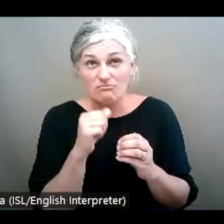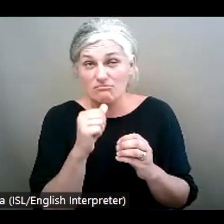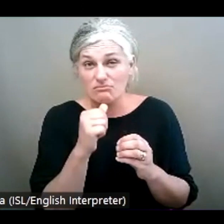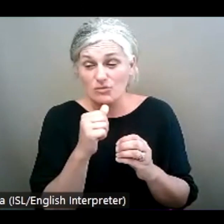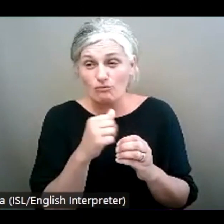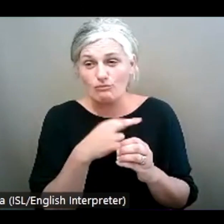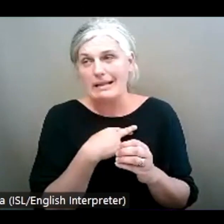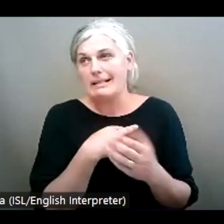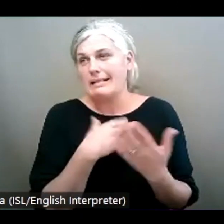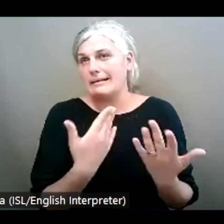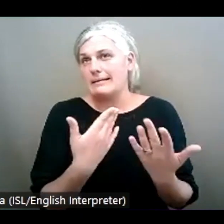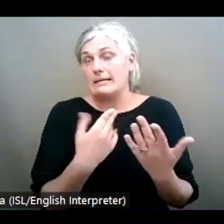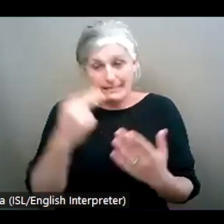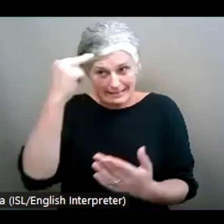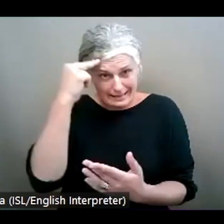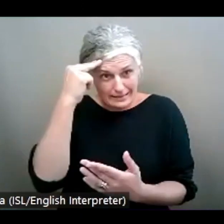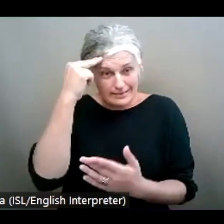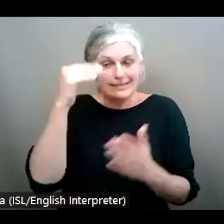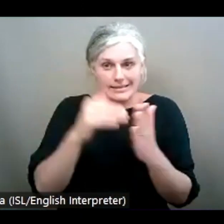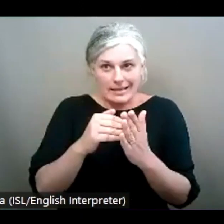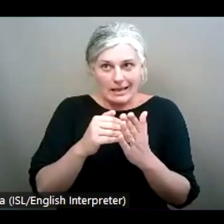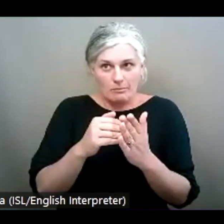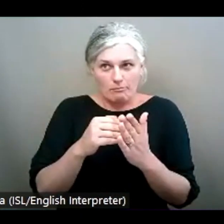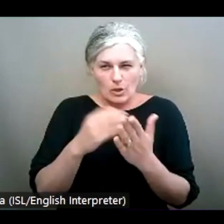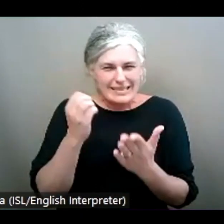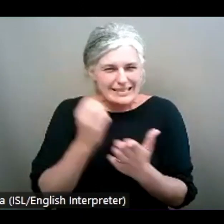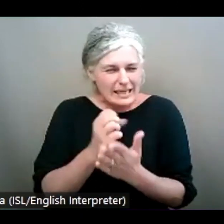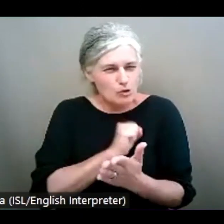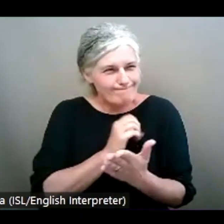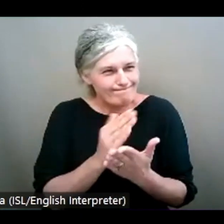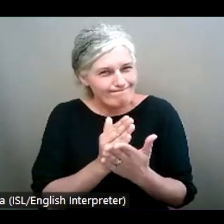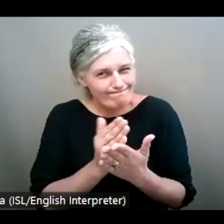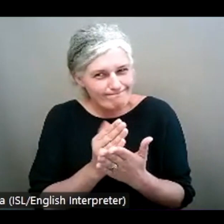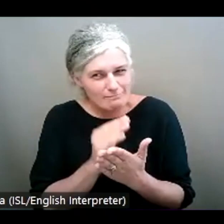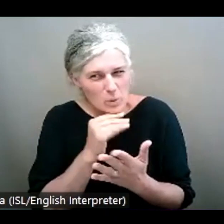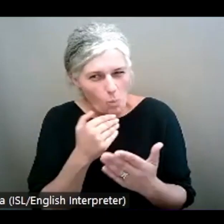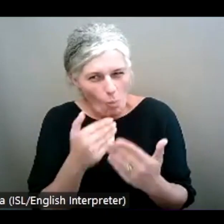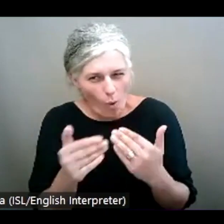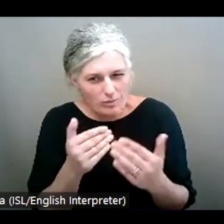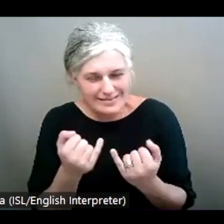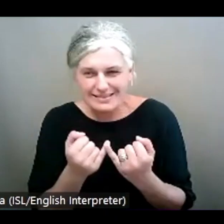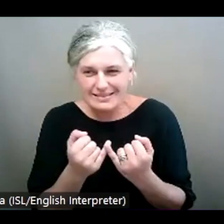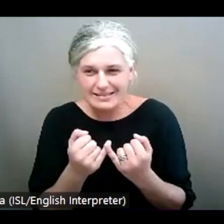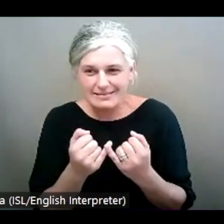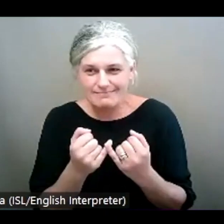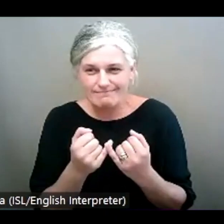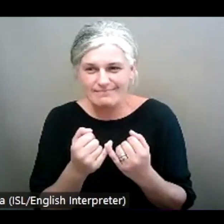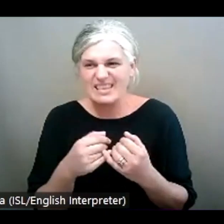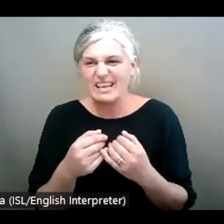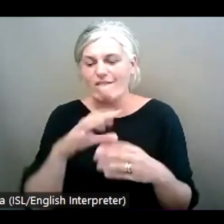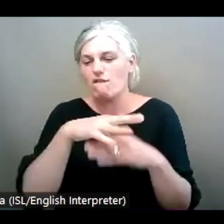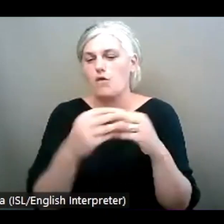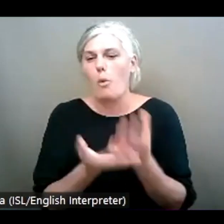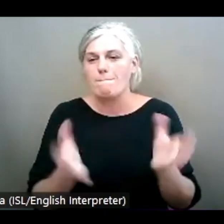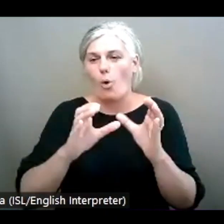moment. I understood it, but I didn't know what it was. It's like that banana picture that Nina has up, the fruit bowl. And